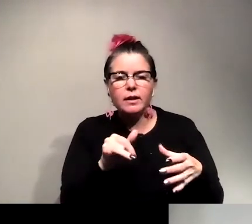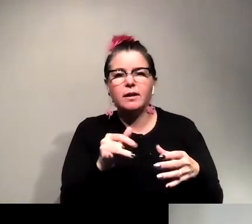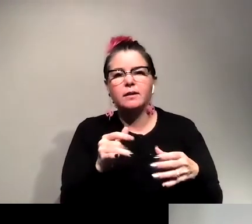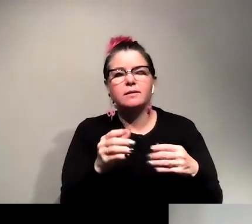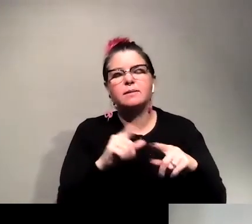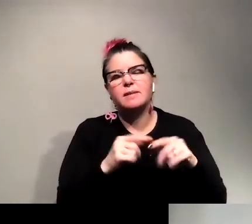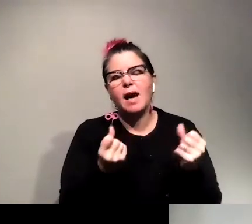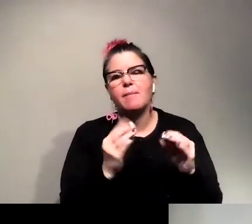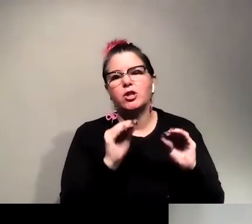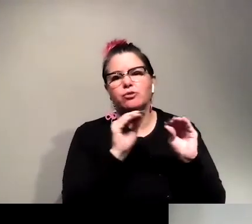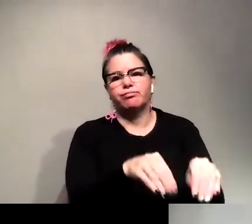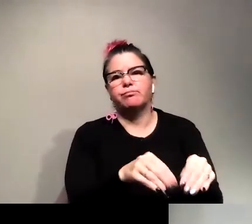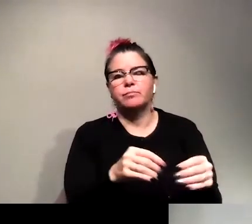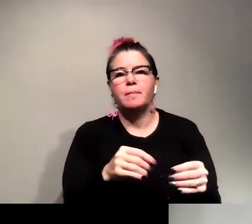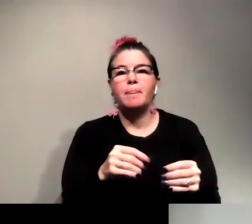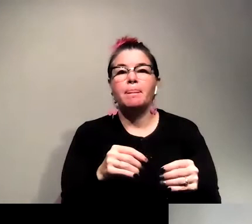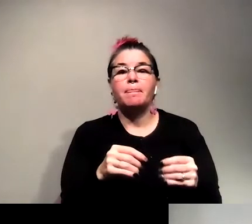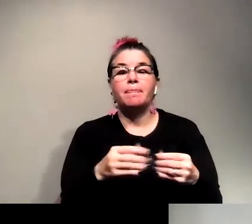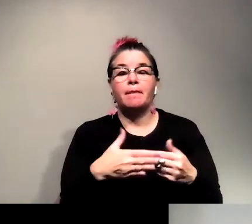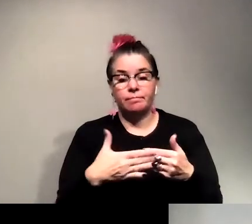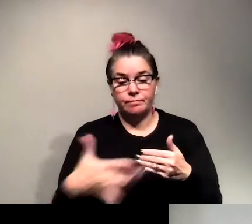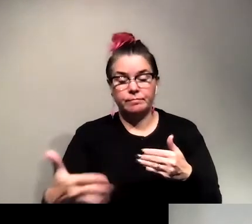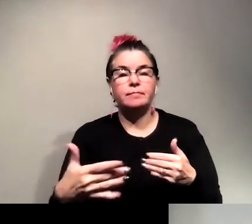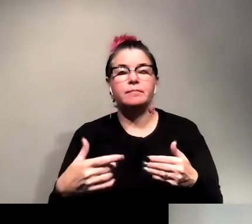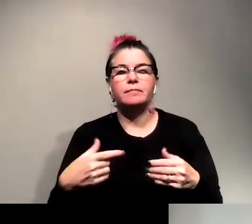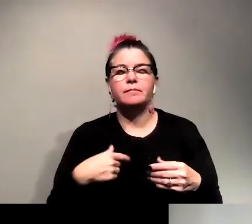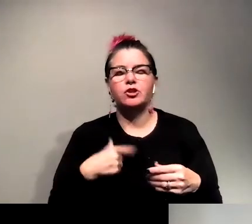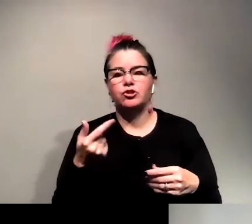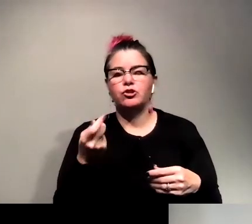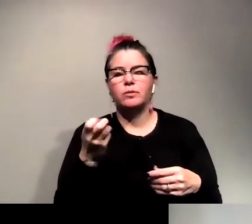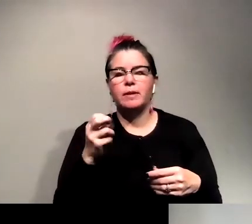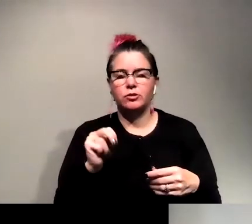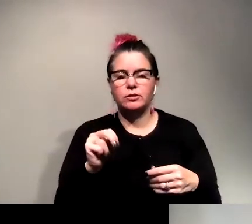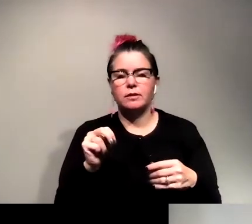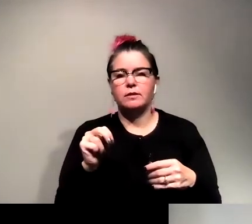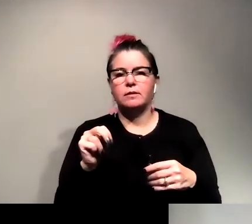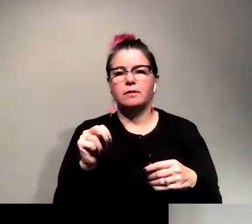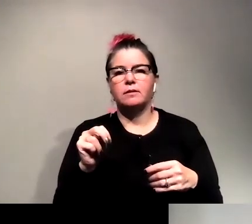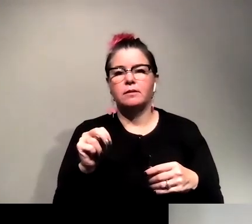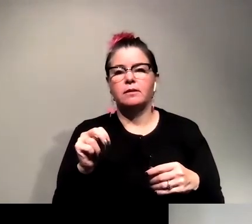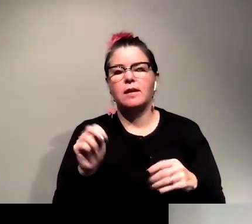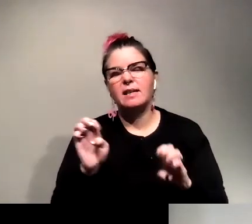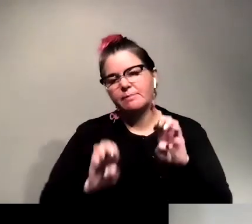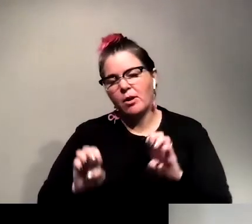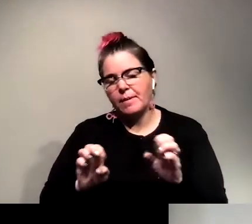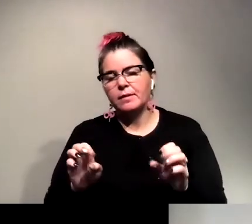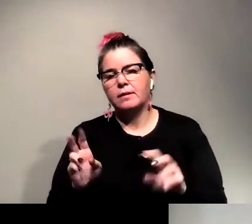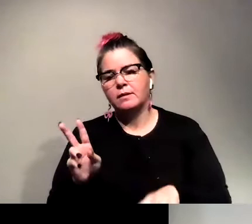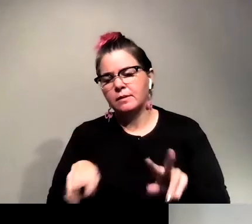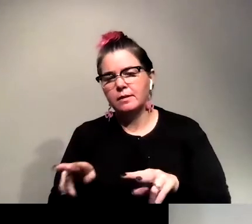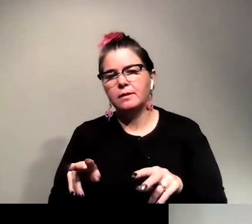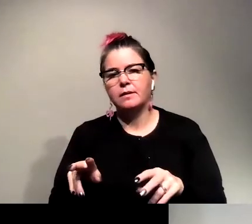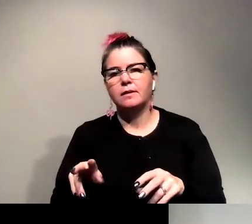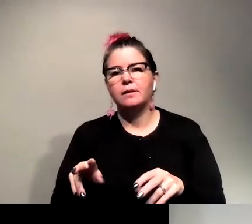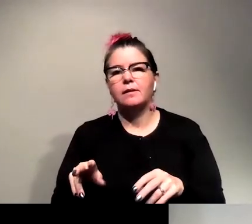inoculated. Mm-hmm. And then from there you can run. So for me, like a germination assay, or a germination experiment, I will have to make a